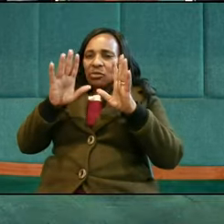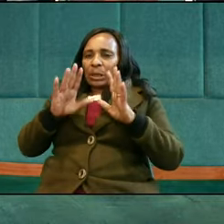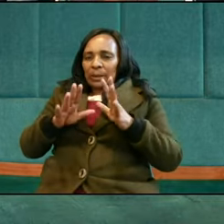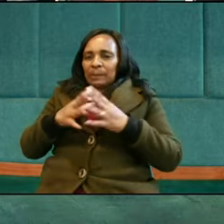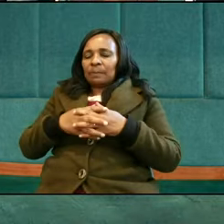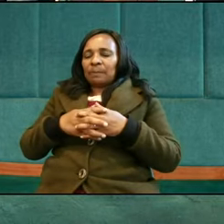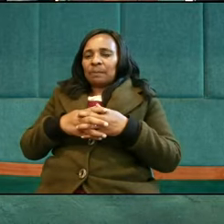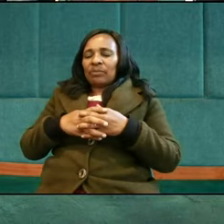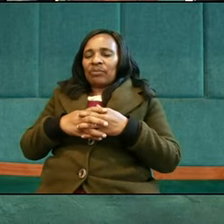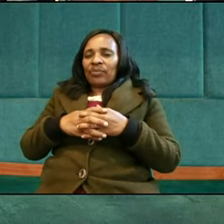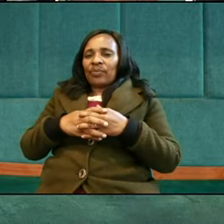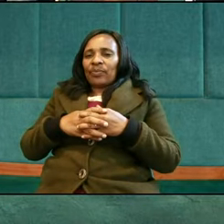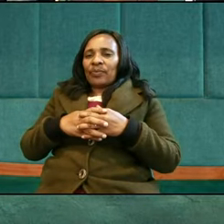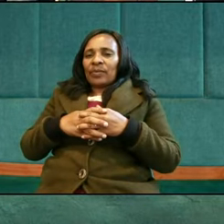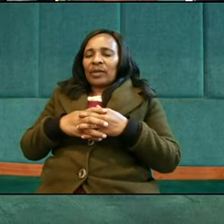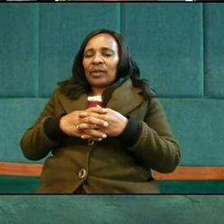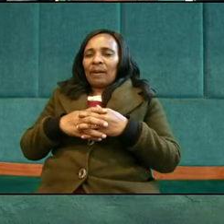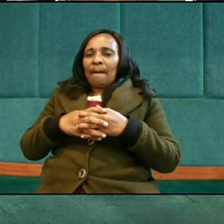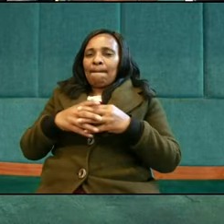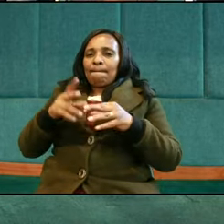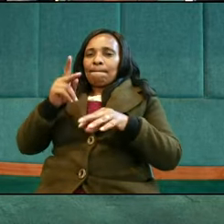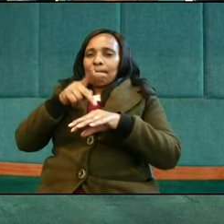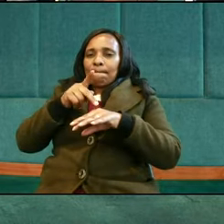Yeah. Peter.